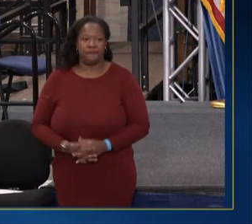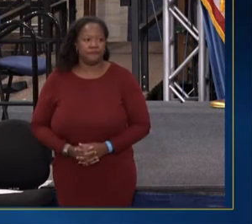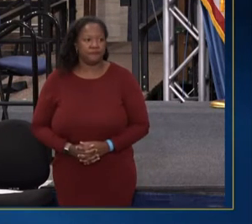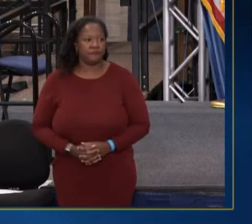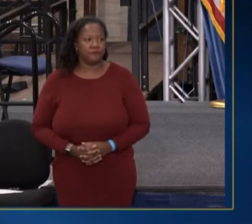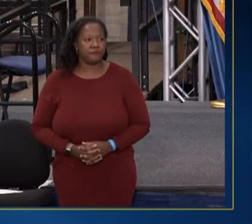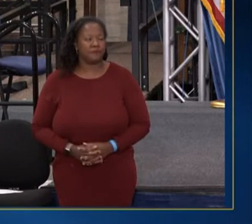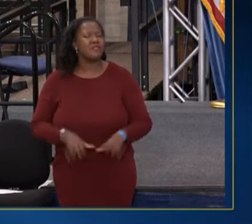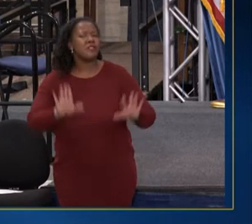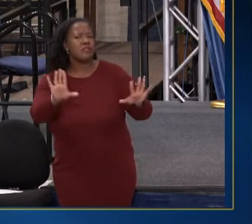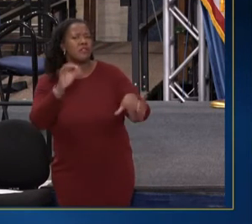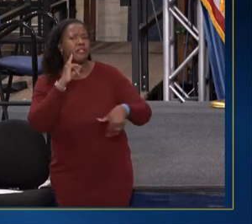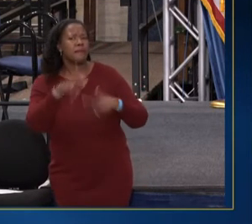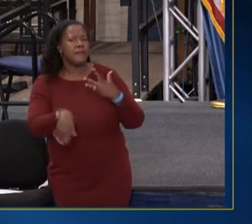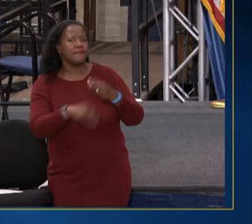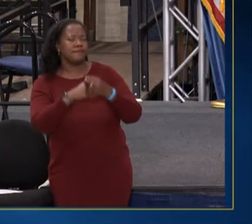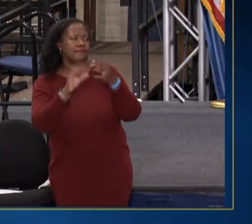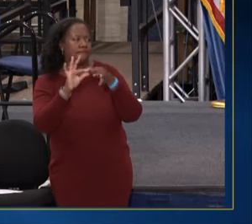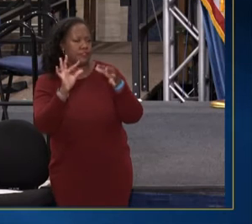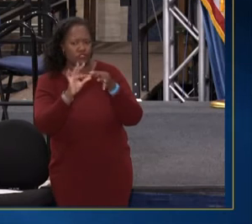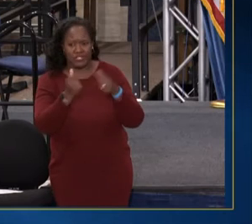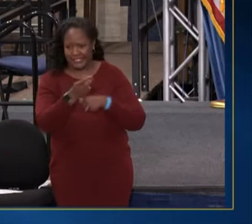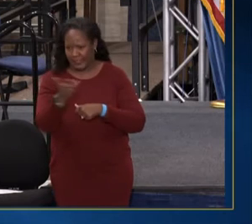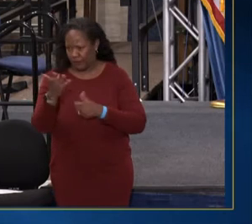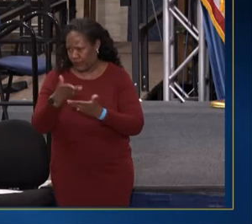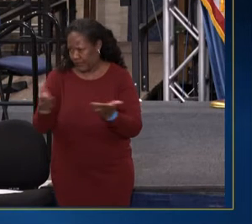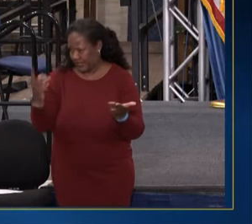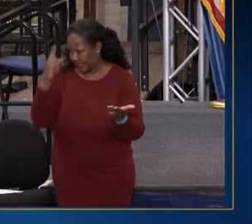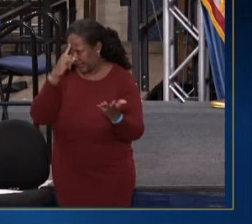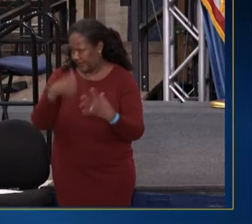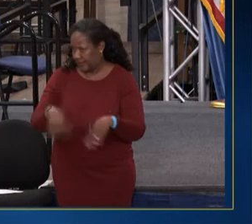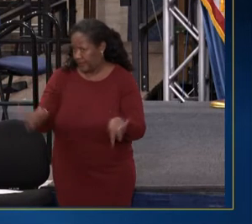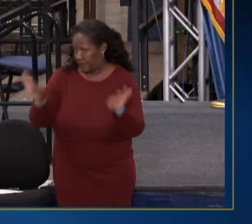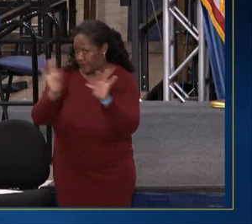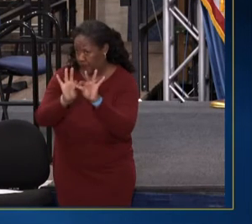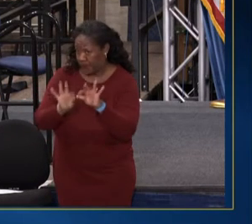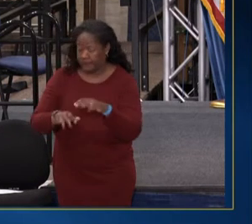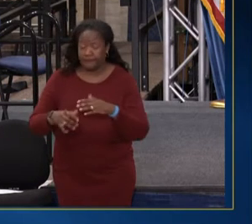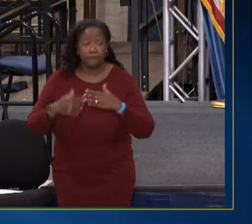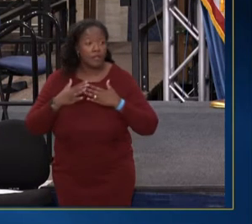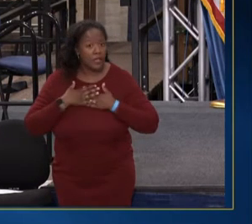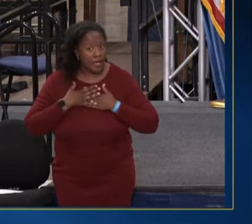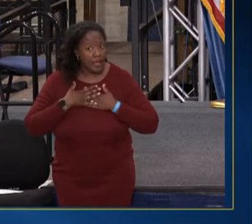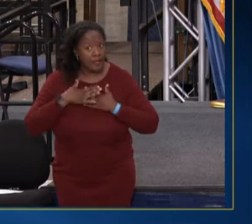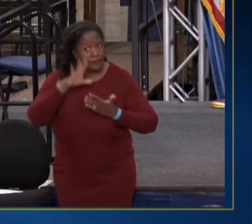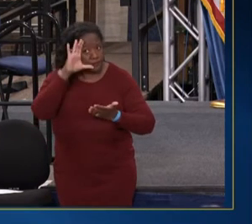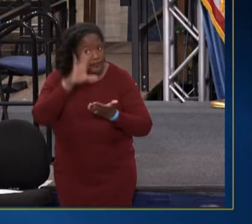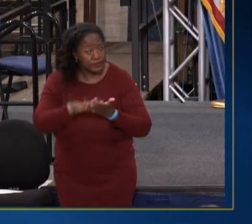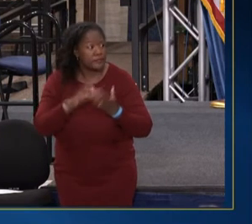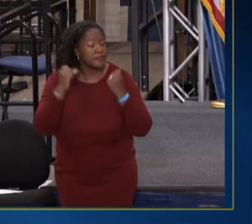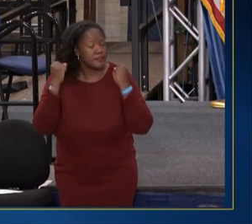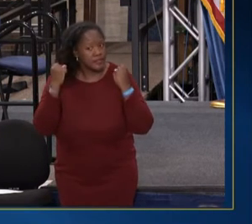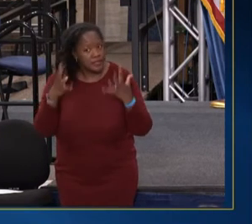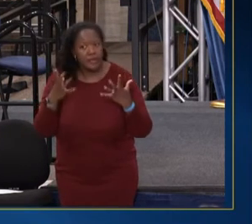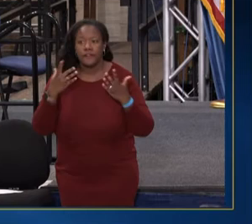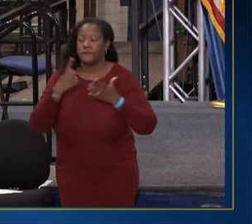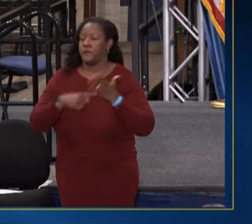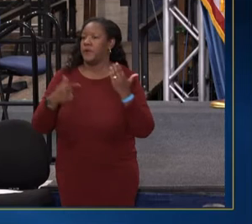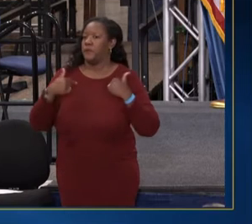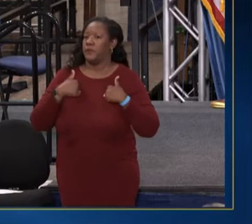let me mention a couple of things that I think are important, because I believe much of what